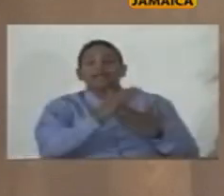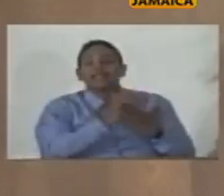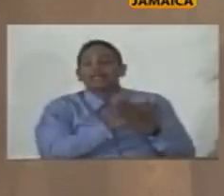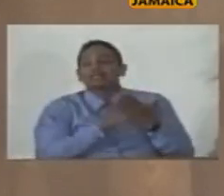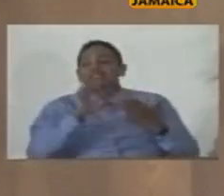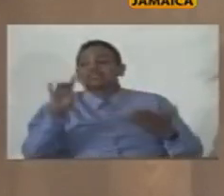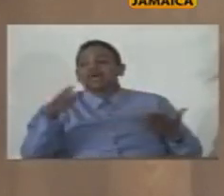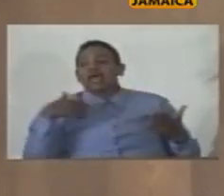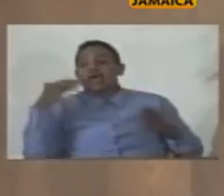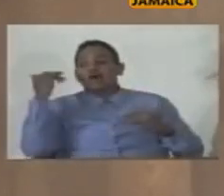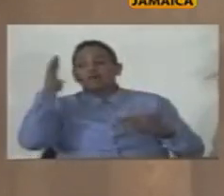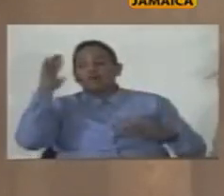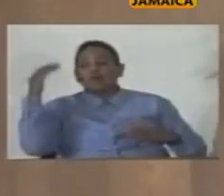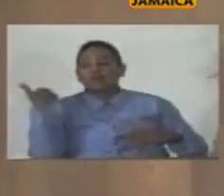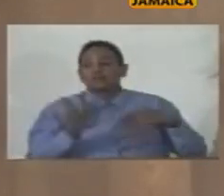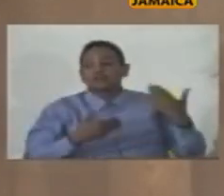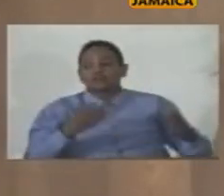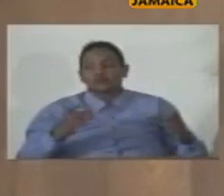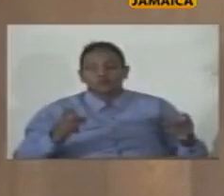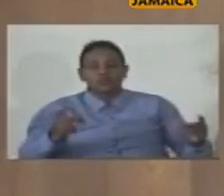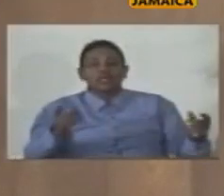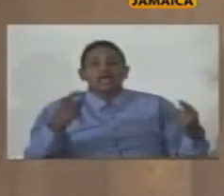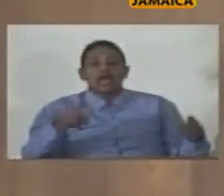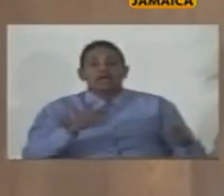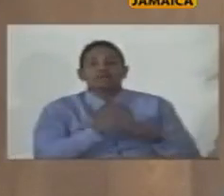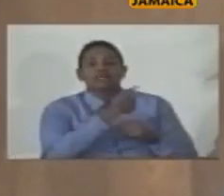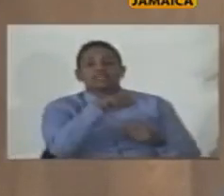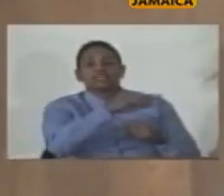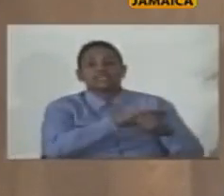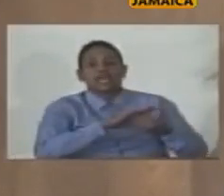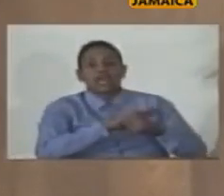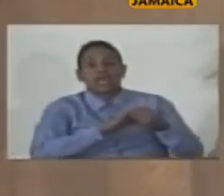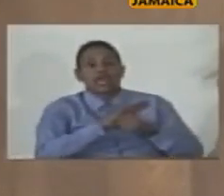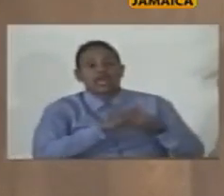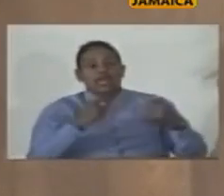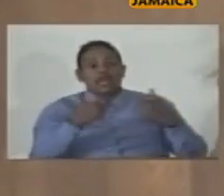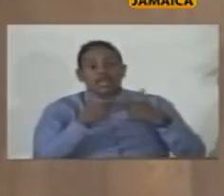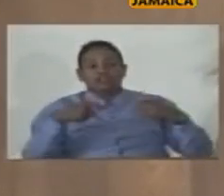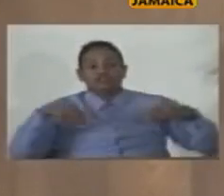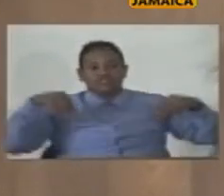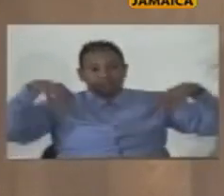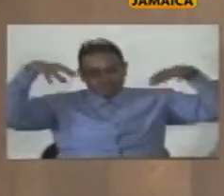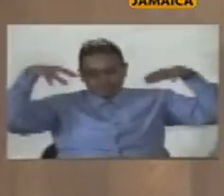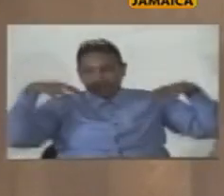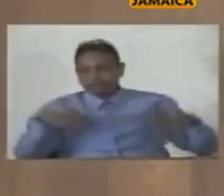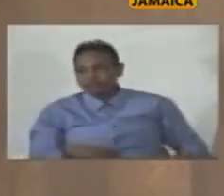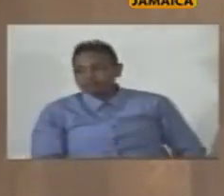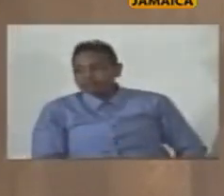I hope that we will move with alacrity to get these areas electrified.